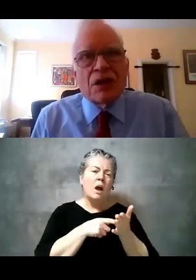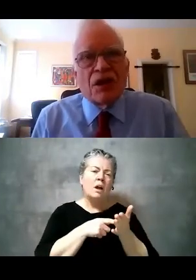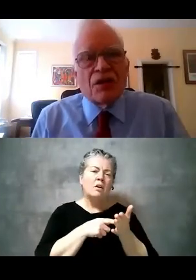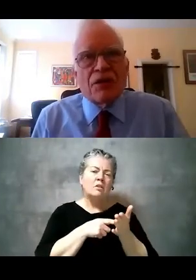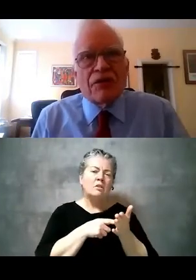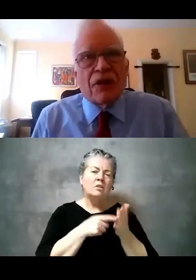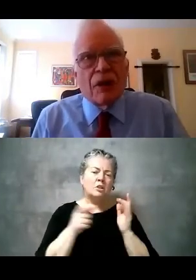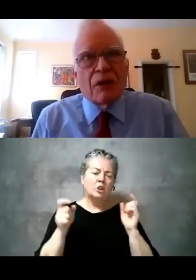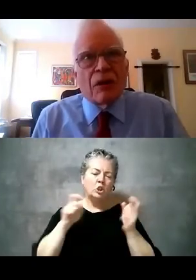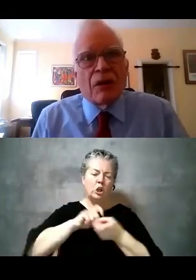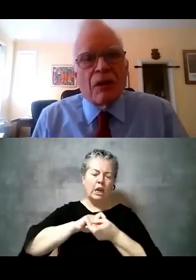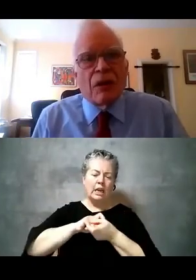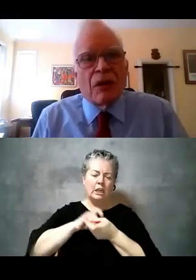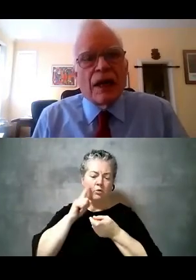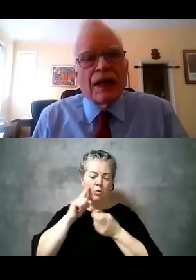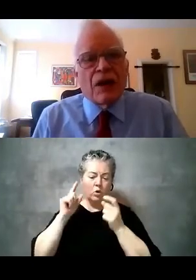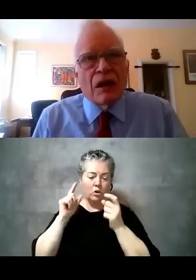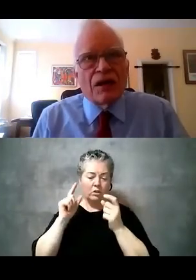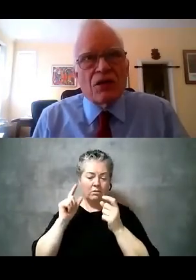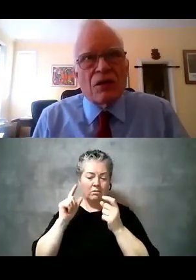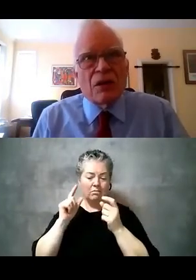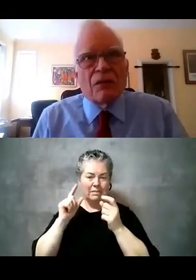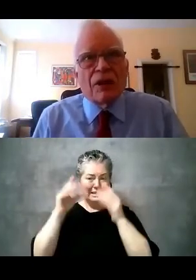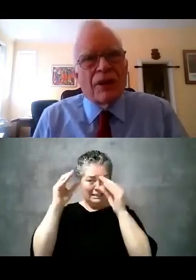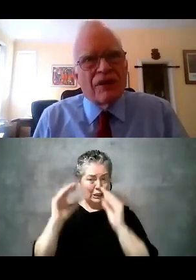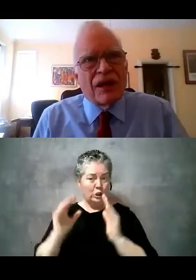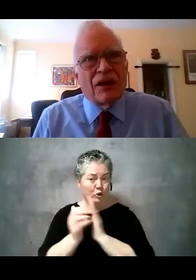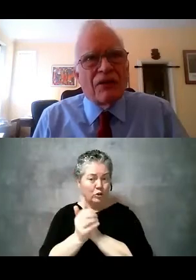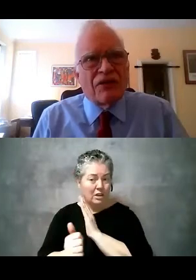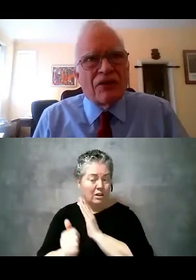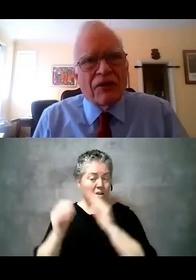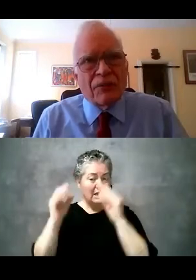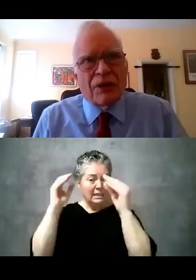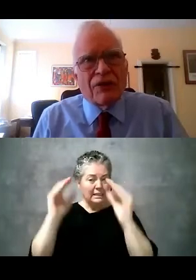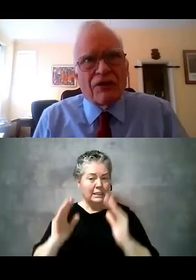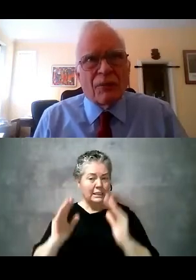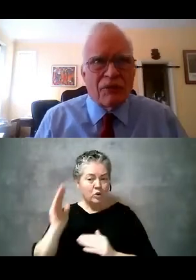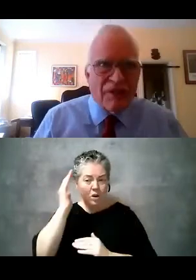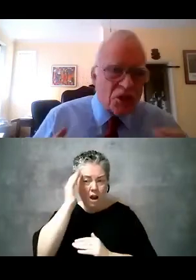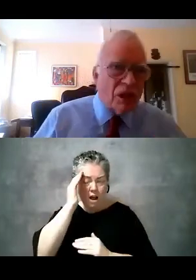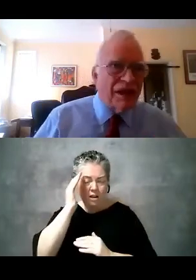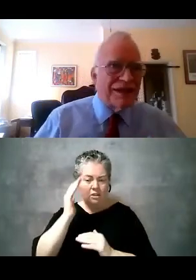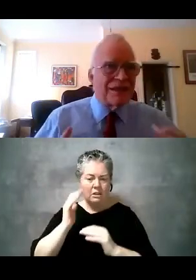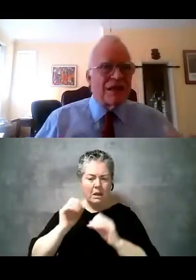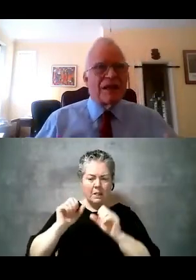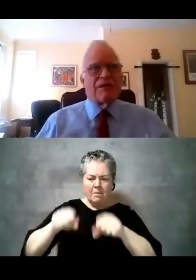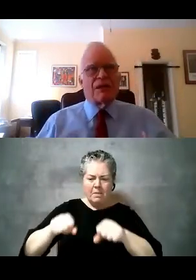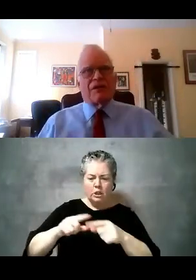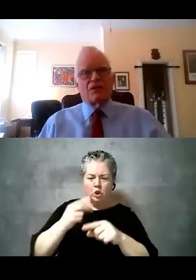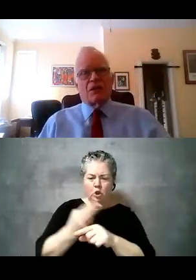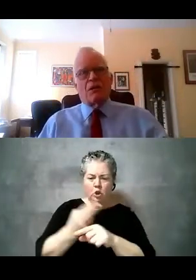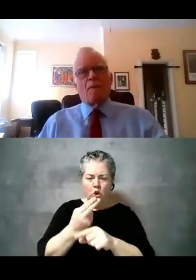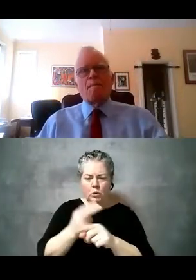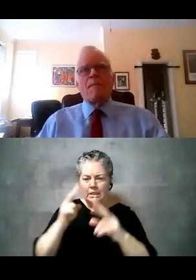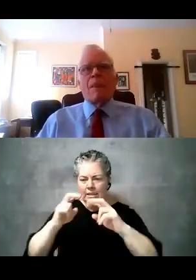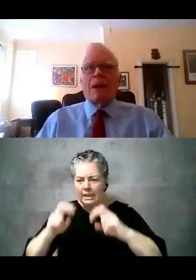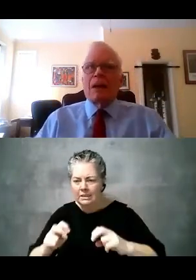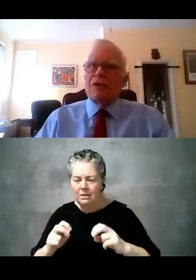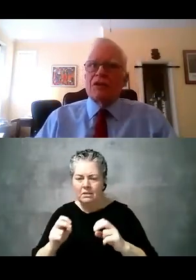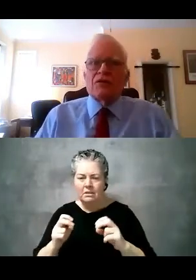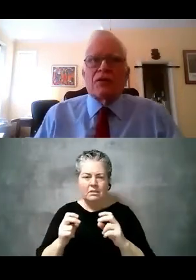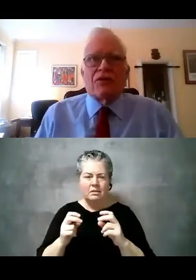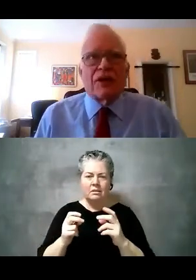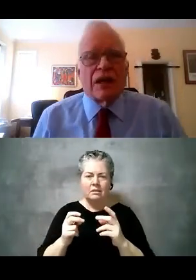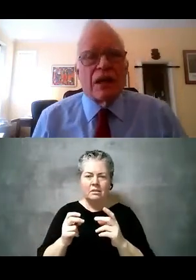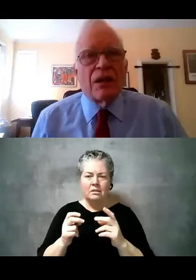change in teacher skill and knowledge, the ability to use assessments, it's a professionalizing kind of intervention.